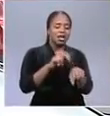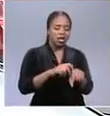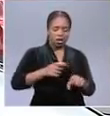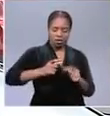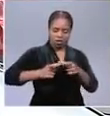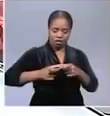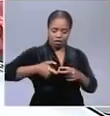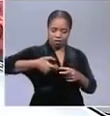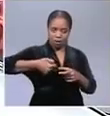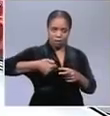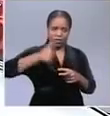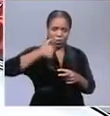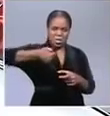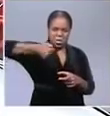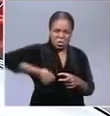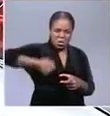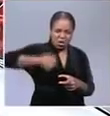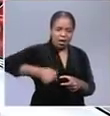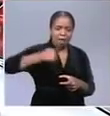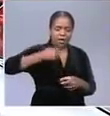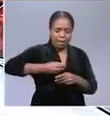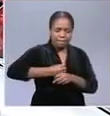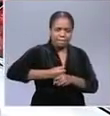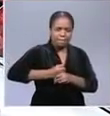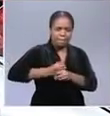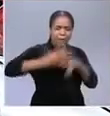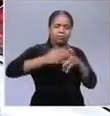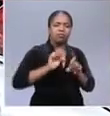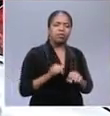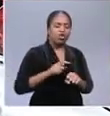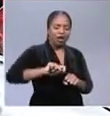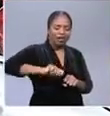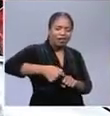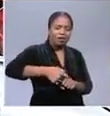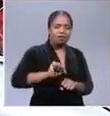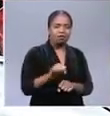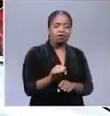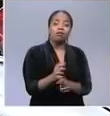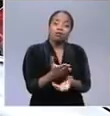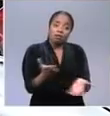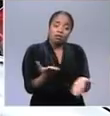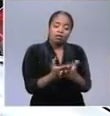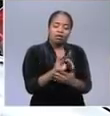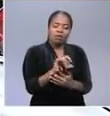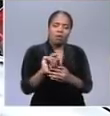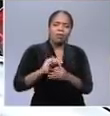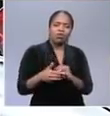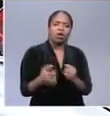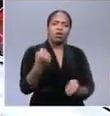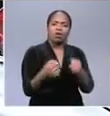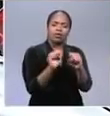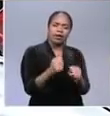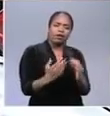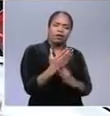the minute you apply too much force to the lock, it snaps inside rather than turning it. That way Ford can protect their cars from being broken